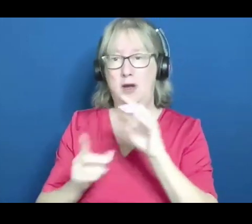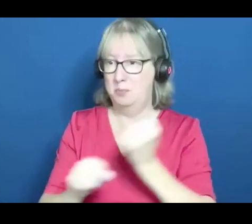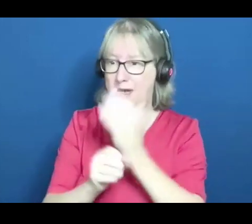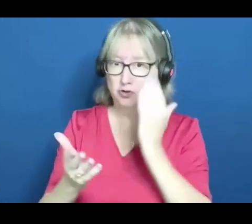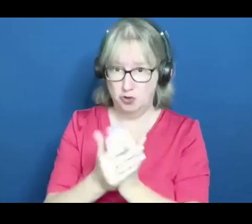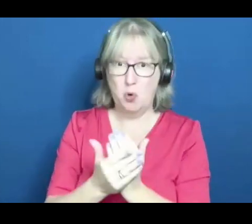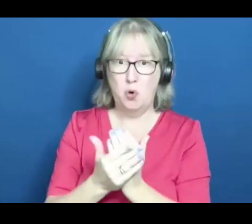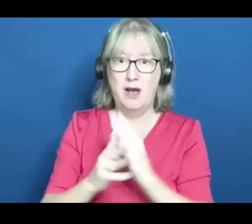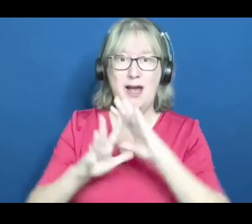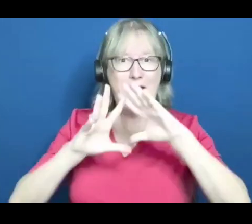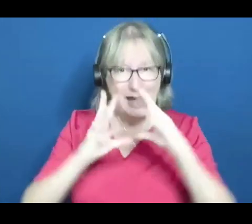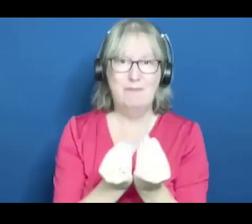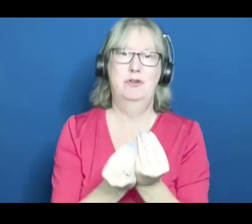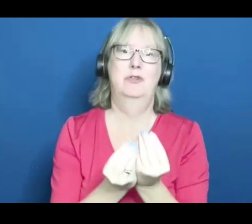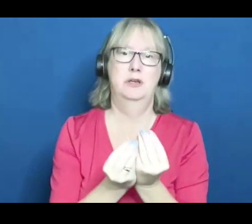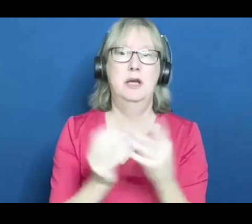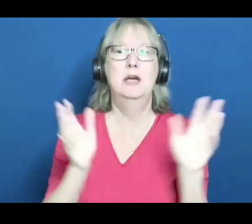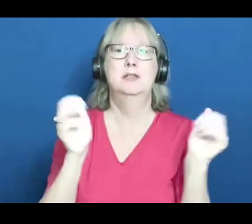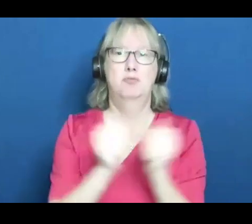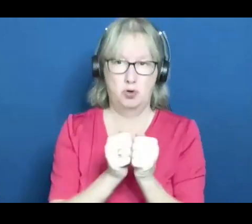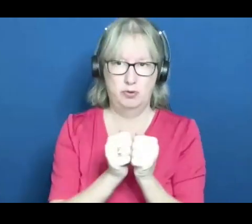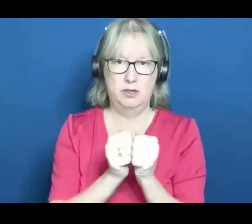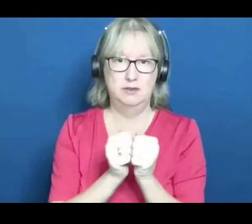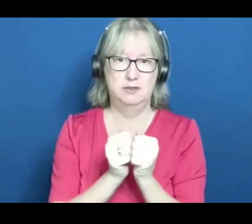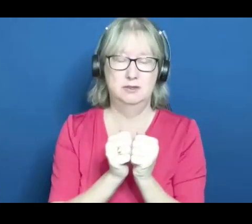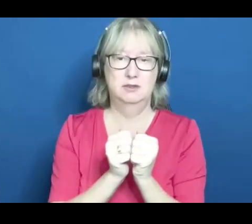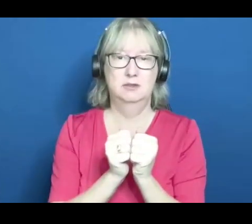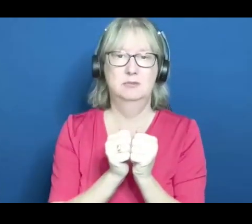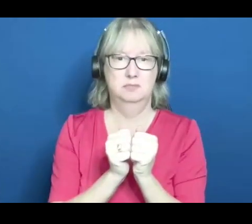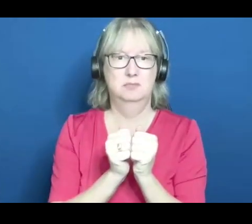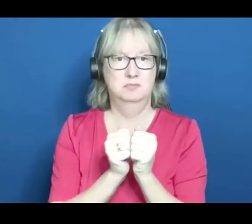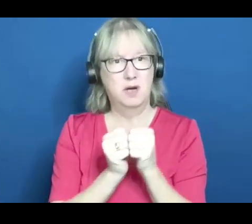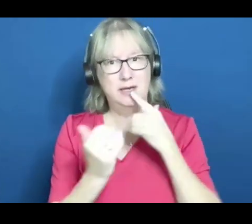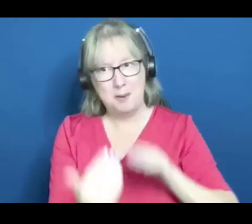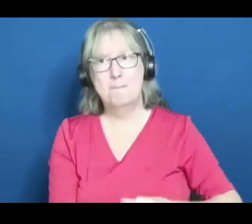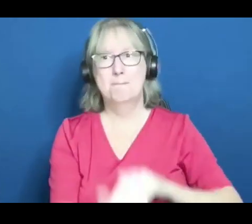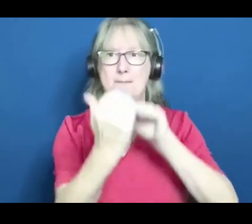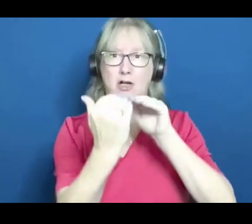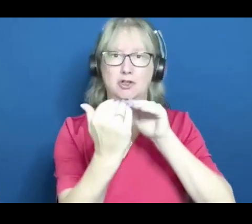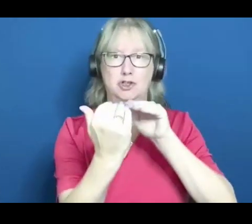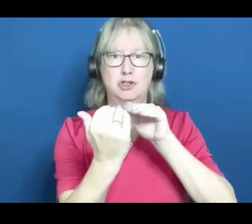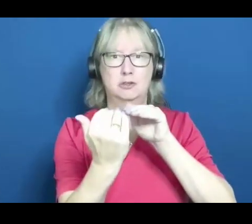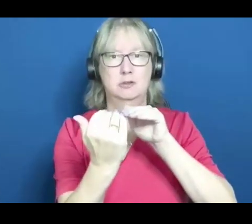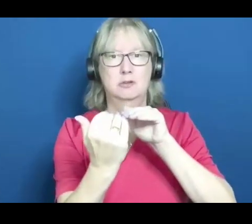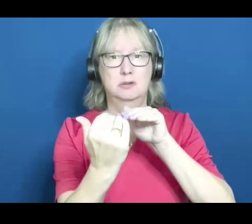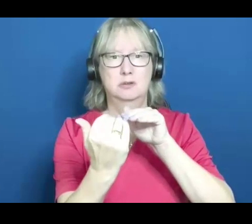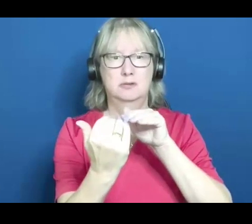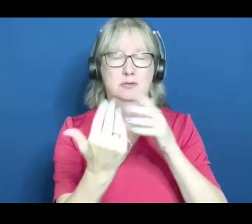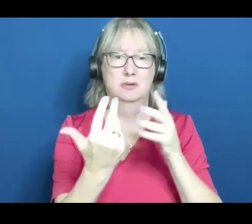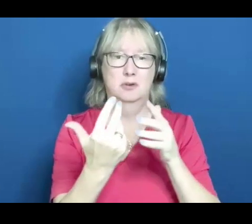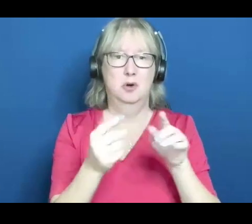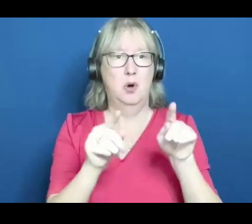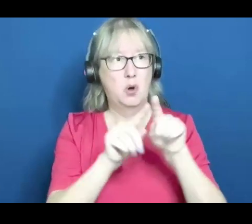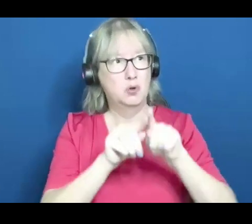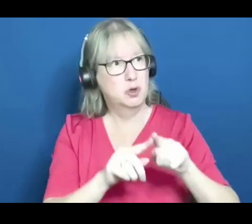everything is appropriate and you know, meets the need and creates the you know, the